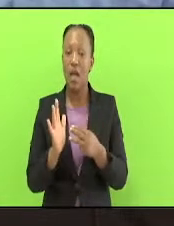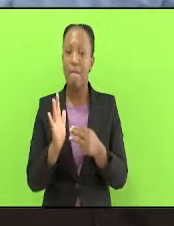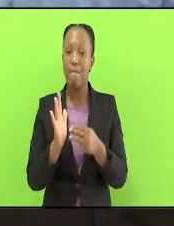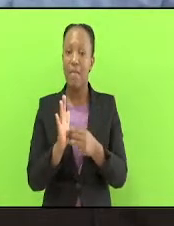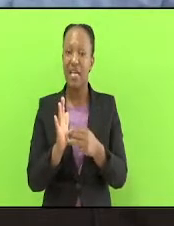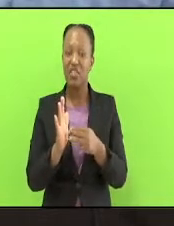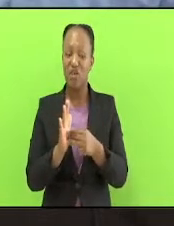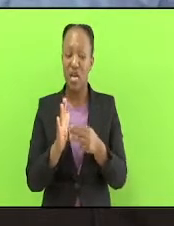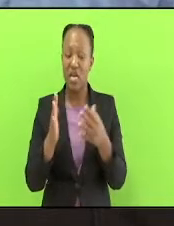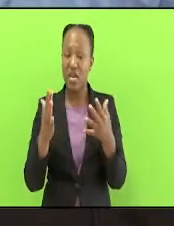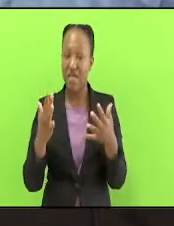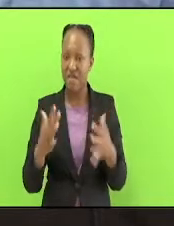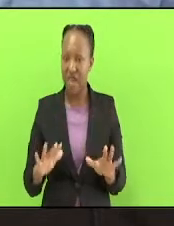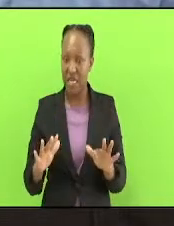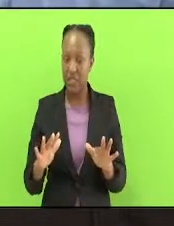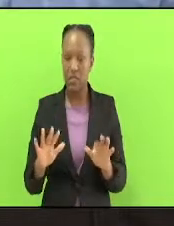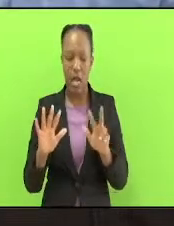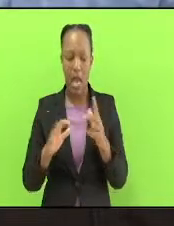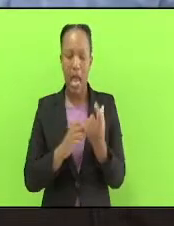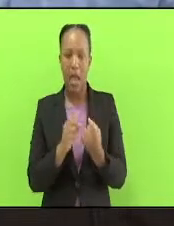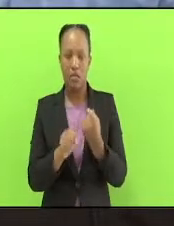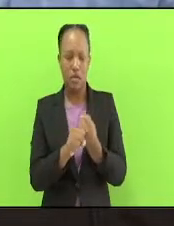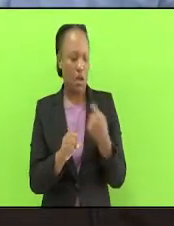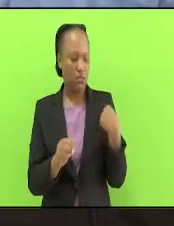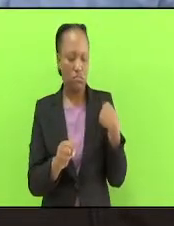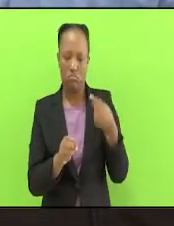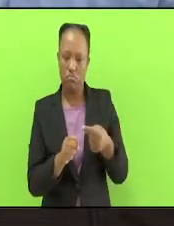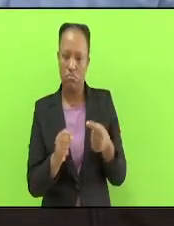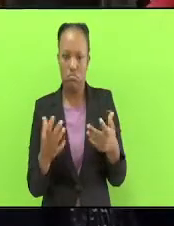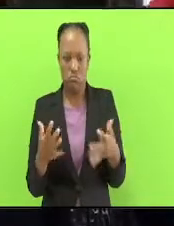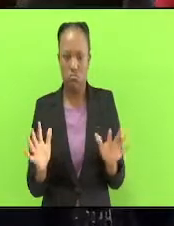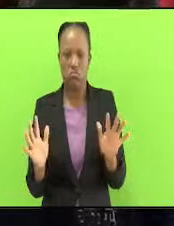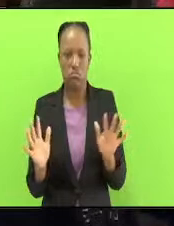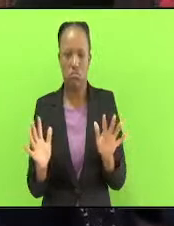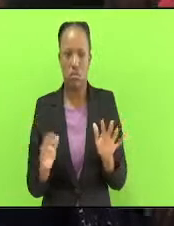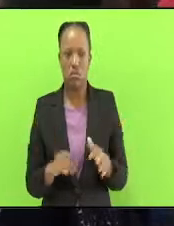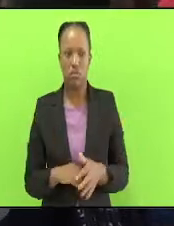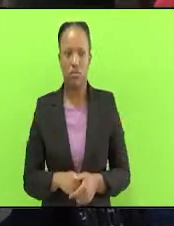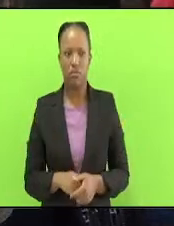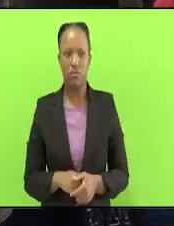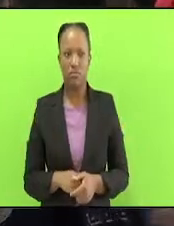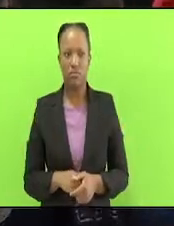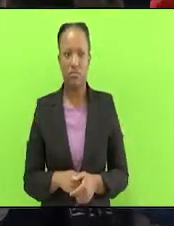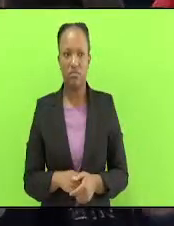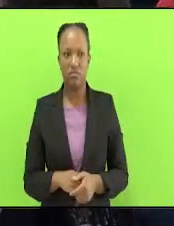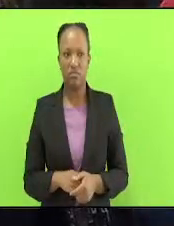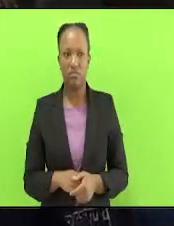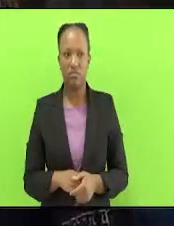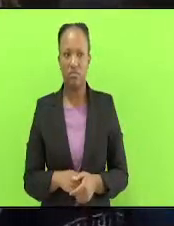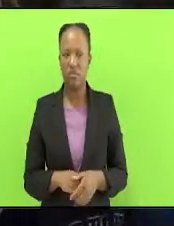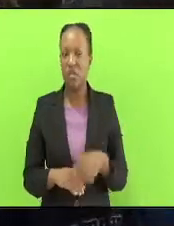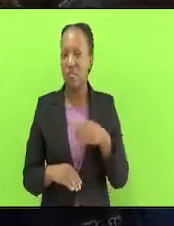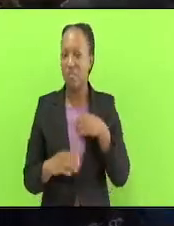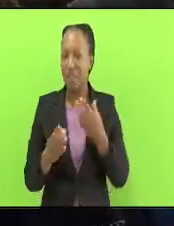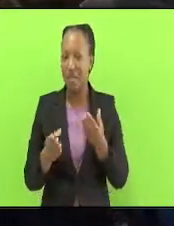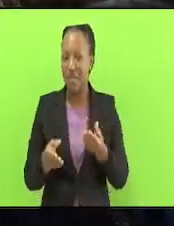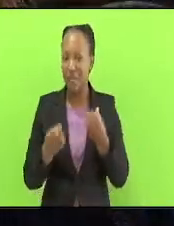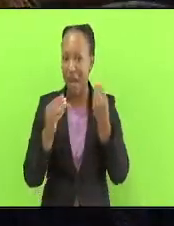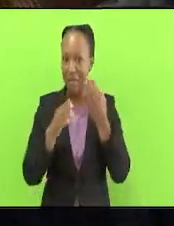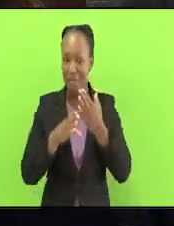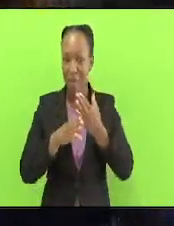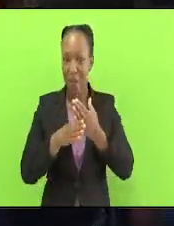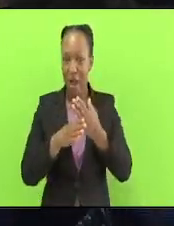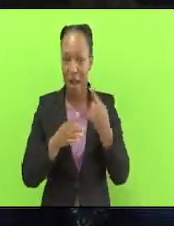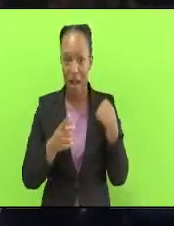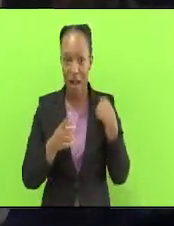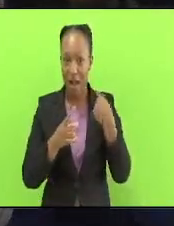8 years. I completed my matric 8 years ago. I see ke tsame ka kry la le mmereko mo 8 years eng